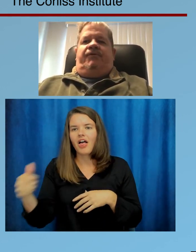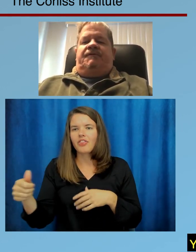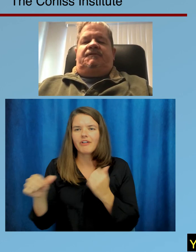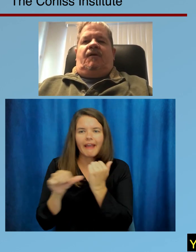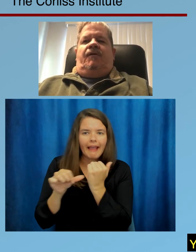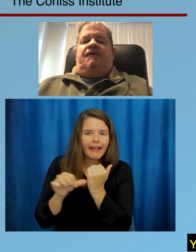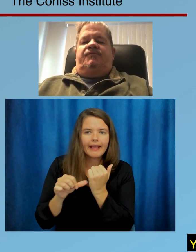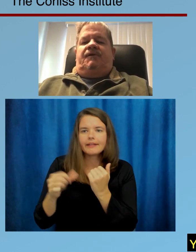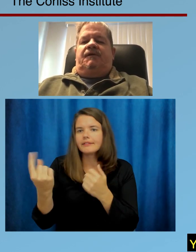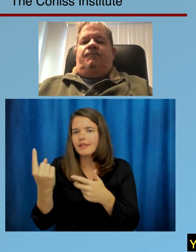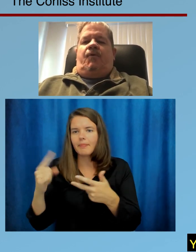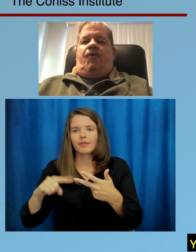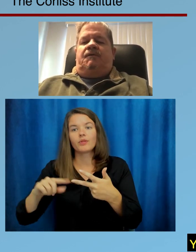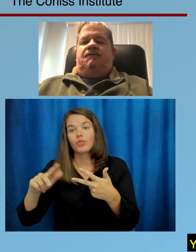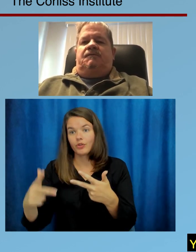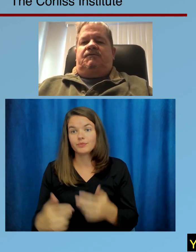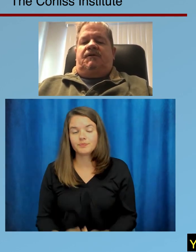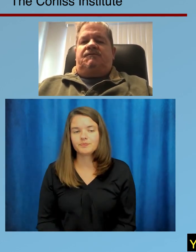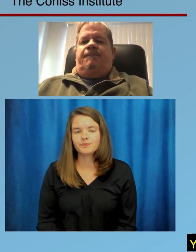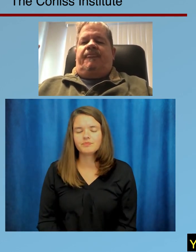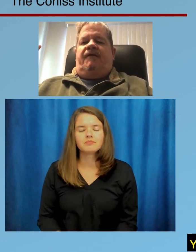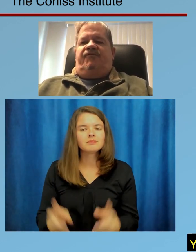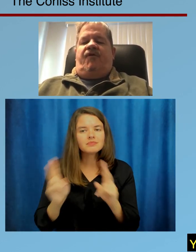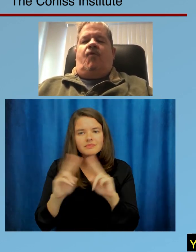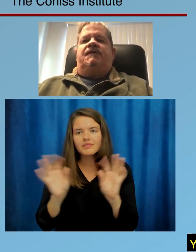aides third. It's really important to